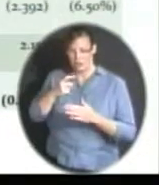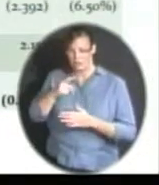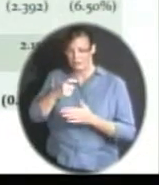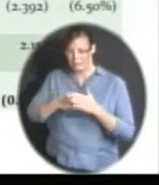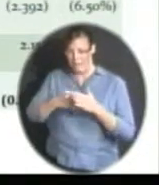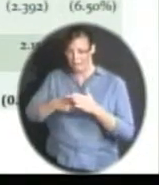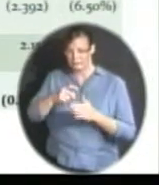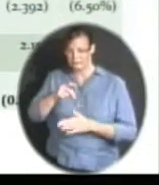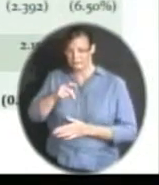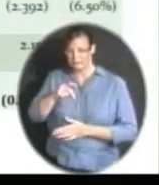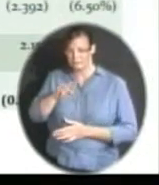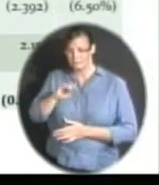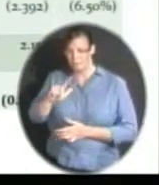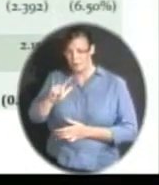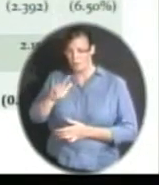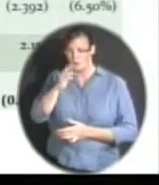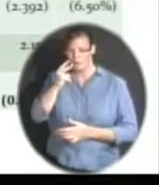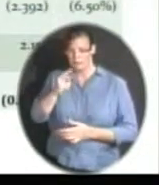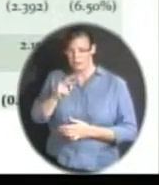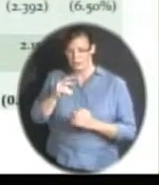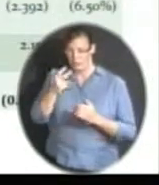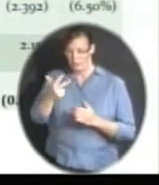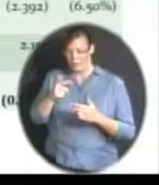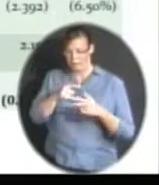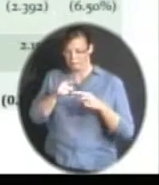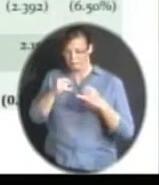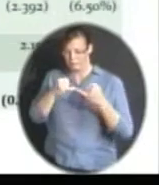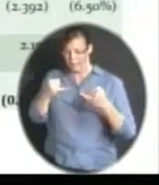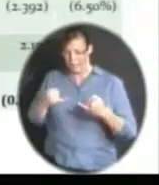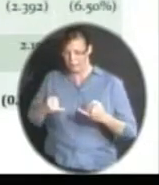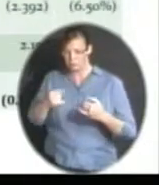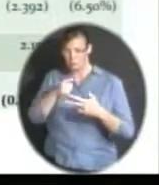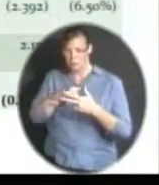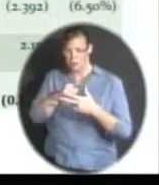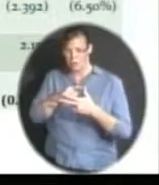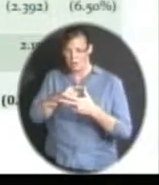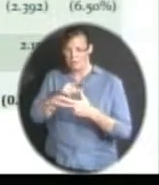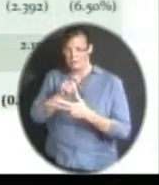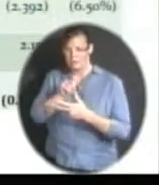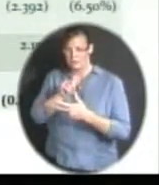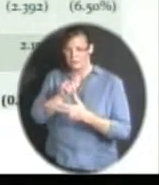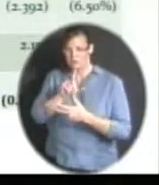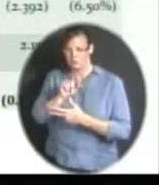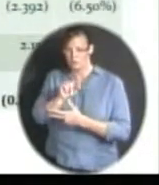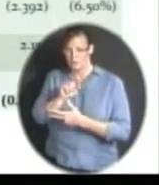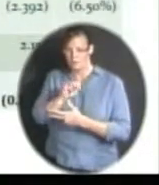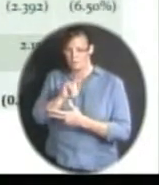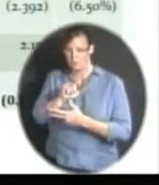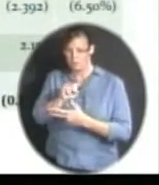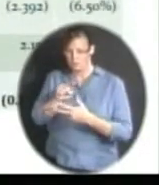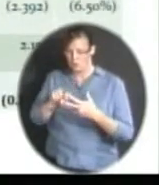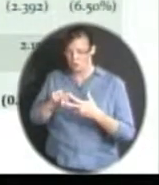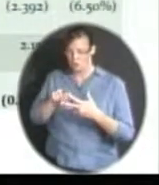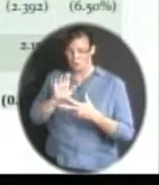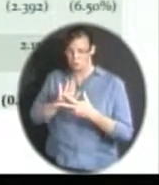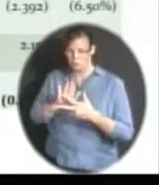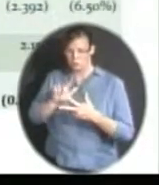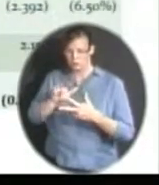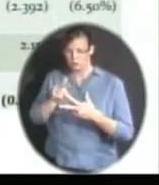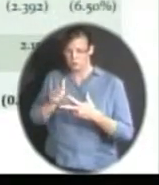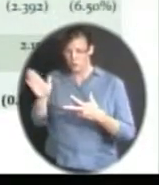is illustrated here. You'll see 3 lines, one that stays at the statutory 20 mills. Our school general will be